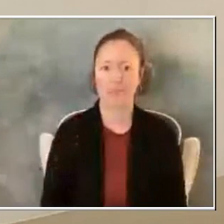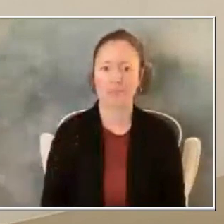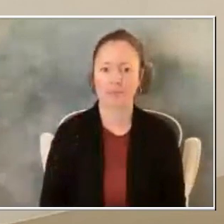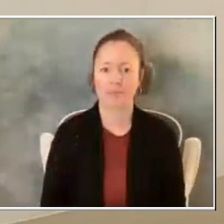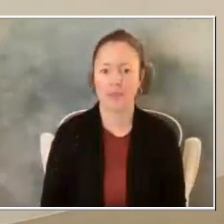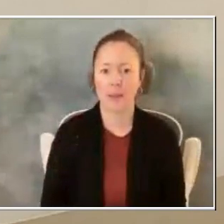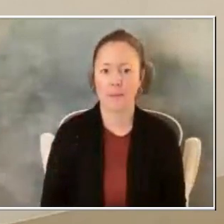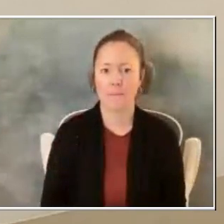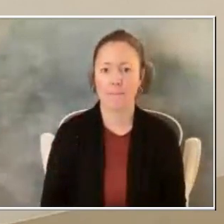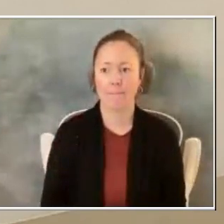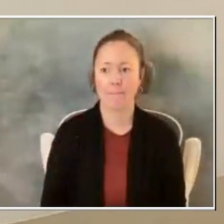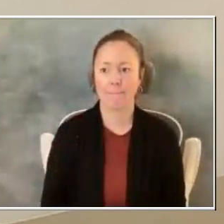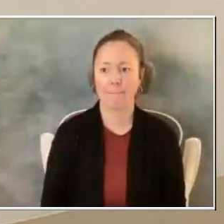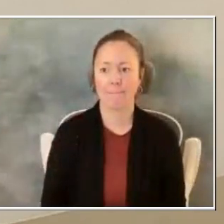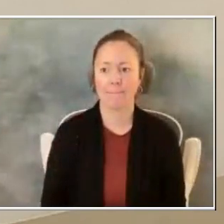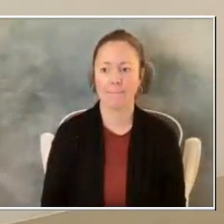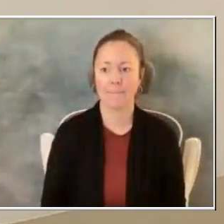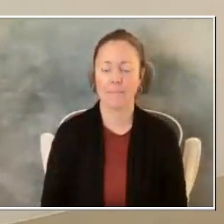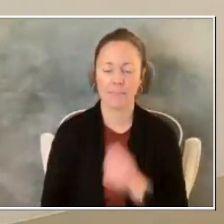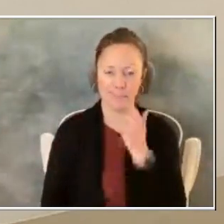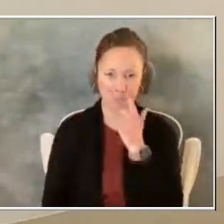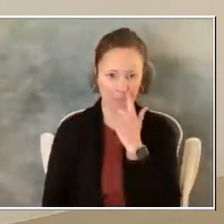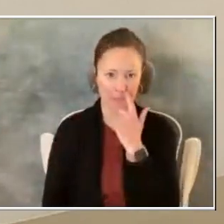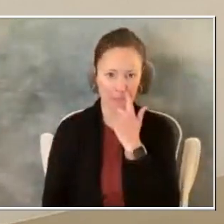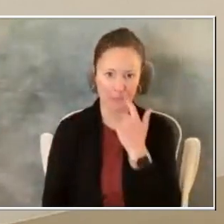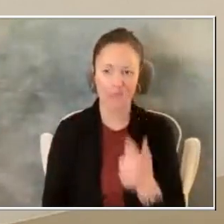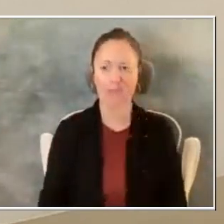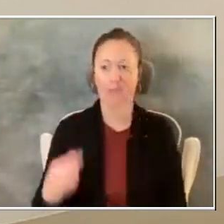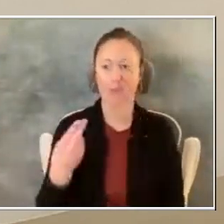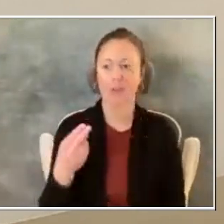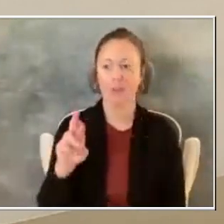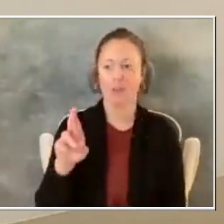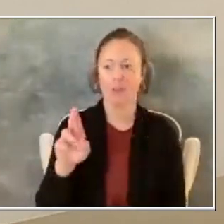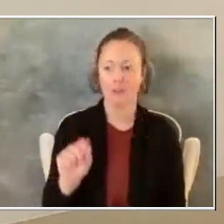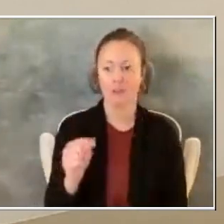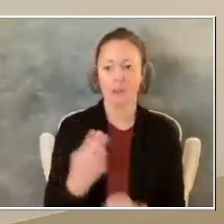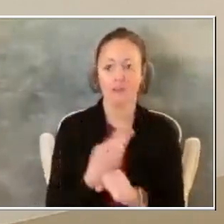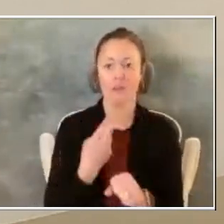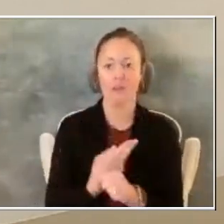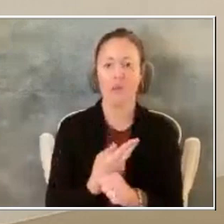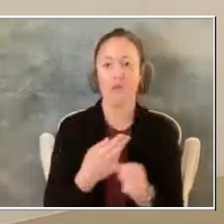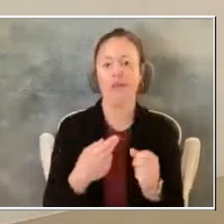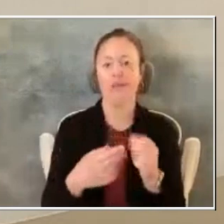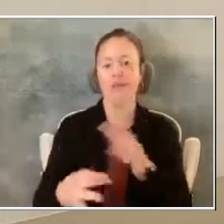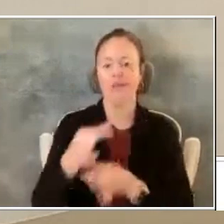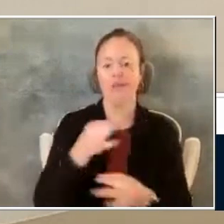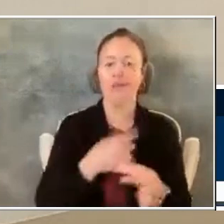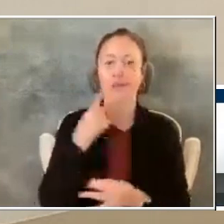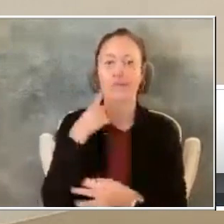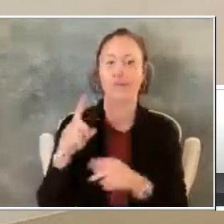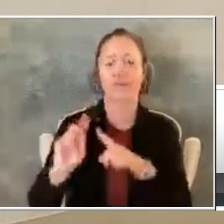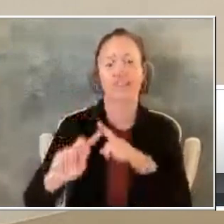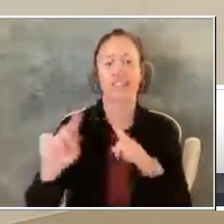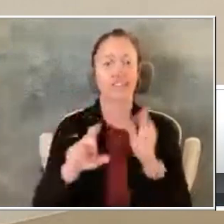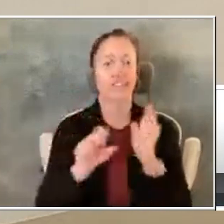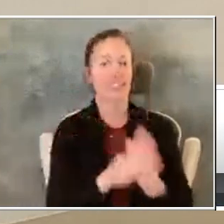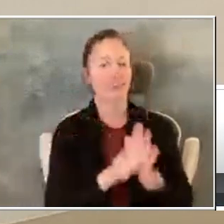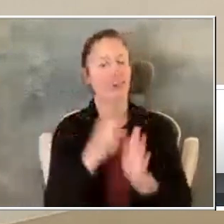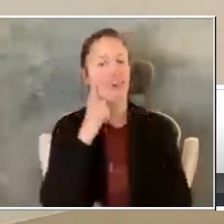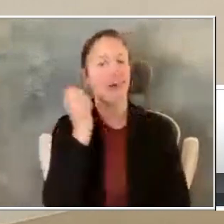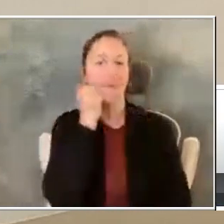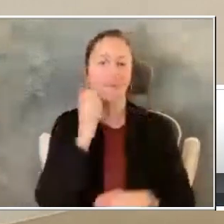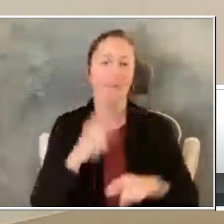So really, hormone replacement therapy is used as a treatment for vasomotor symptoms of menopause, those hot flashes, night sweats that